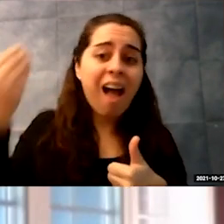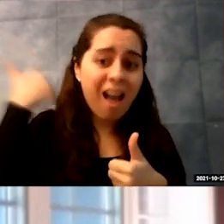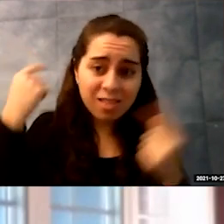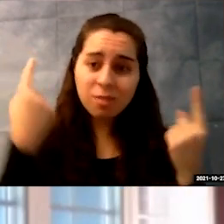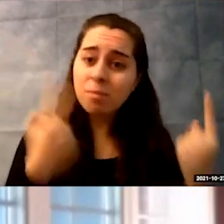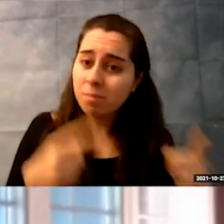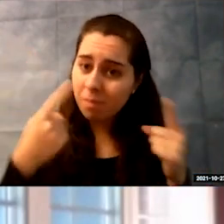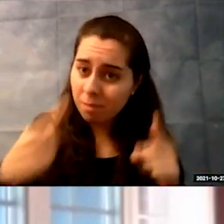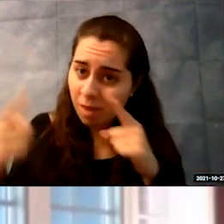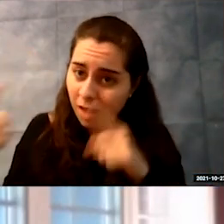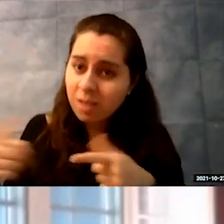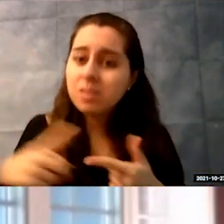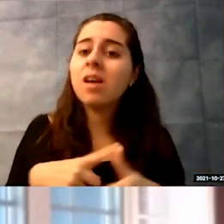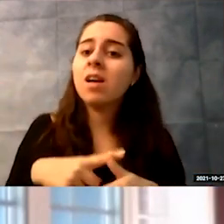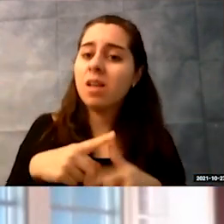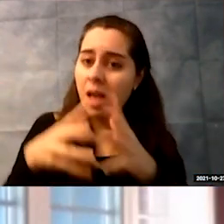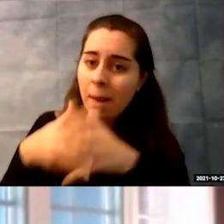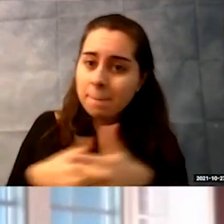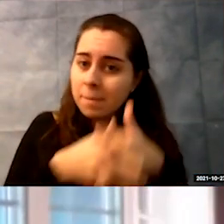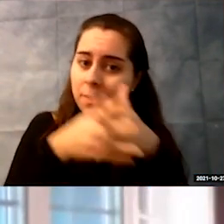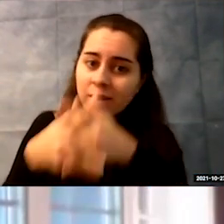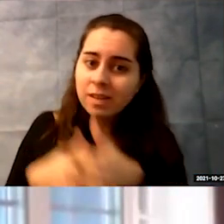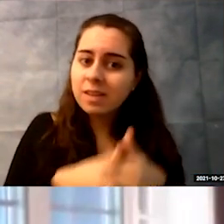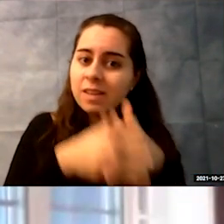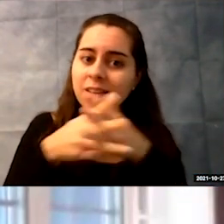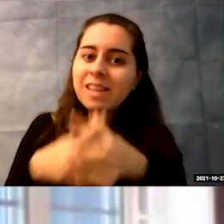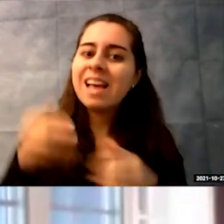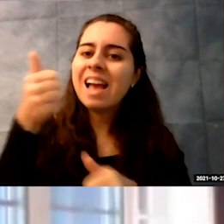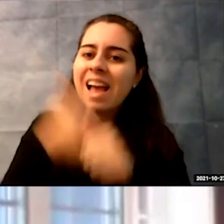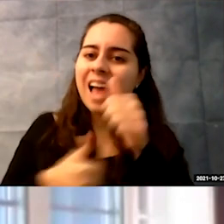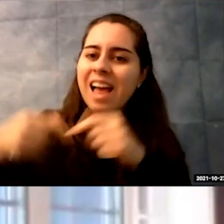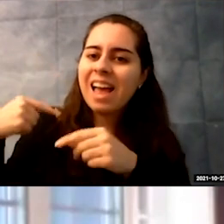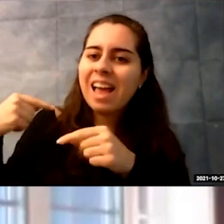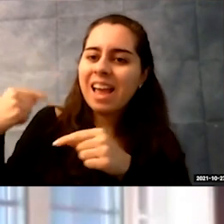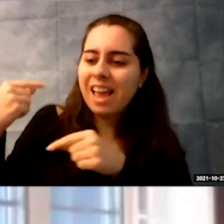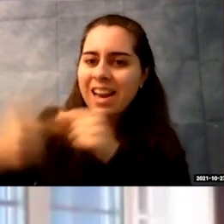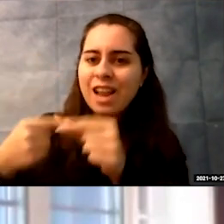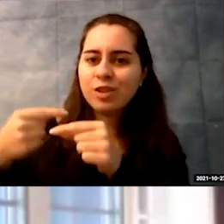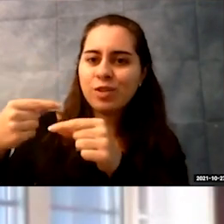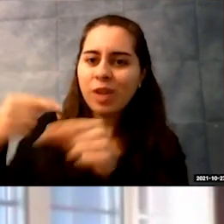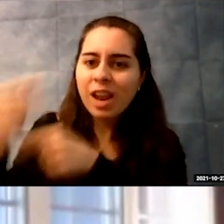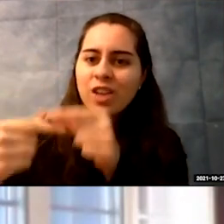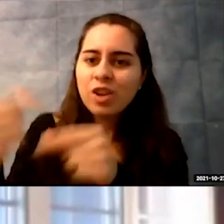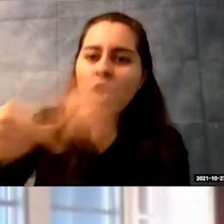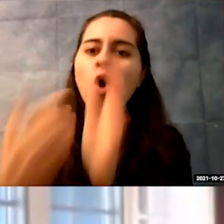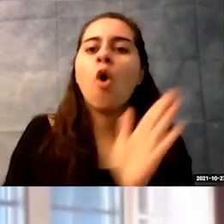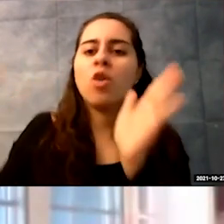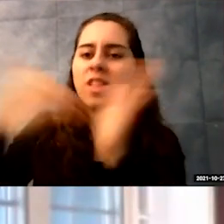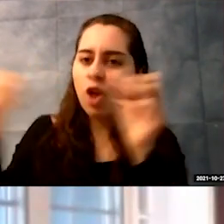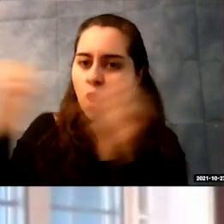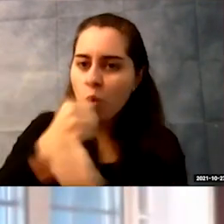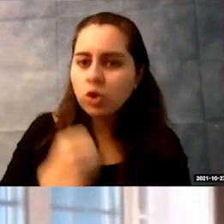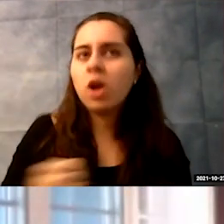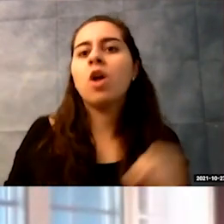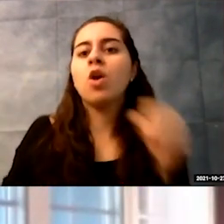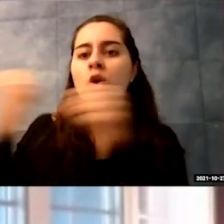gone through a racial reckoning. In fact, it goes through a racial reckoning every generation. Because new generations come and they have to learn